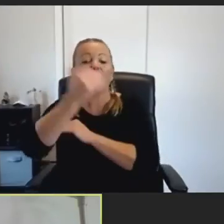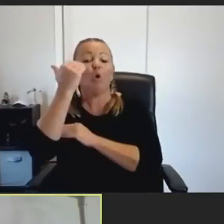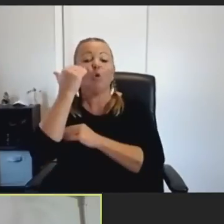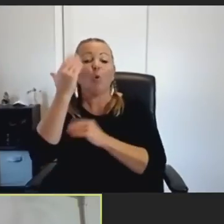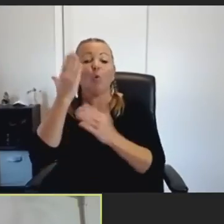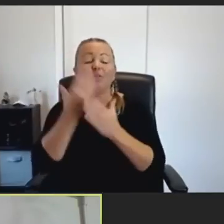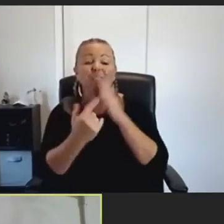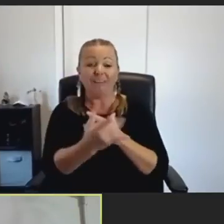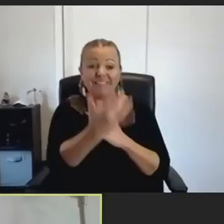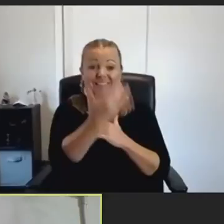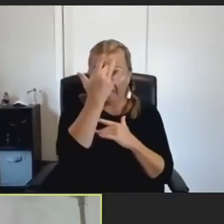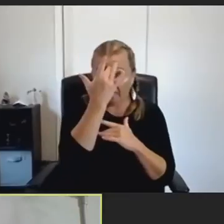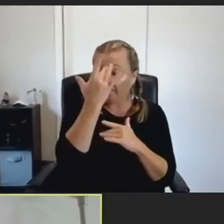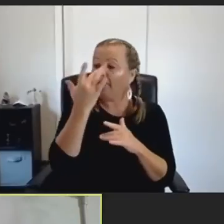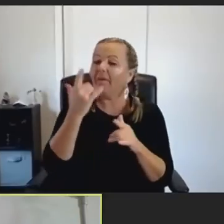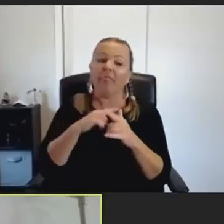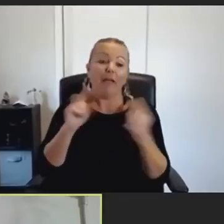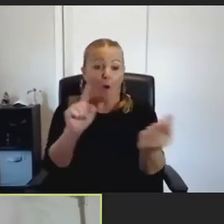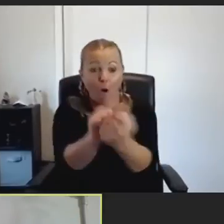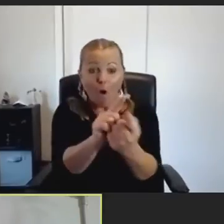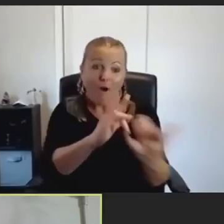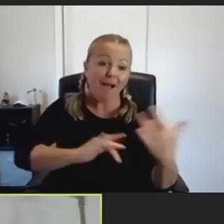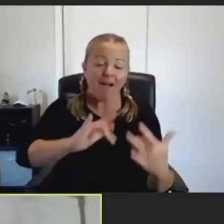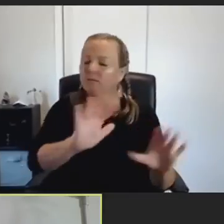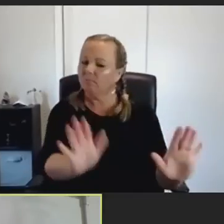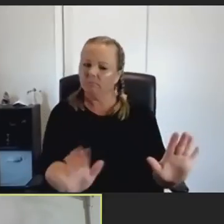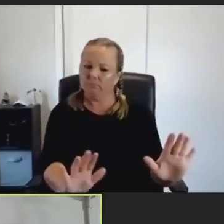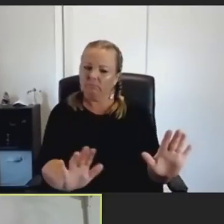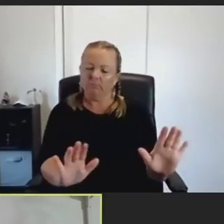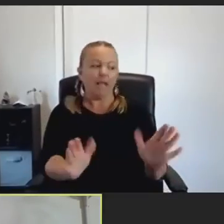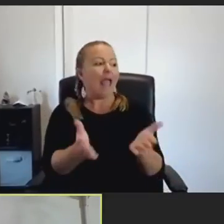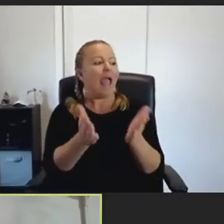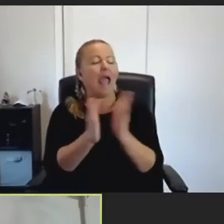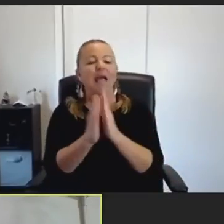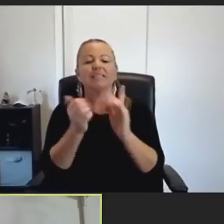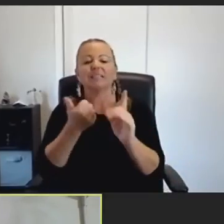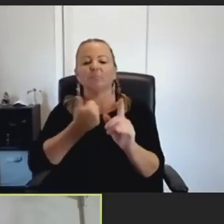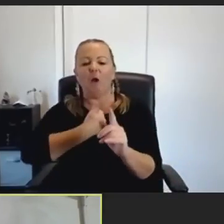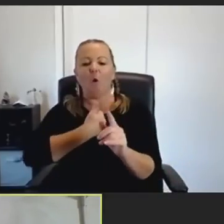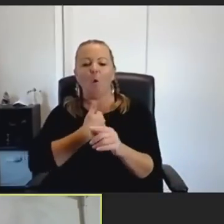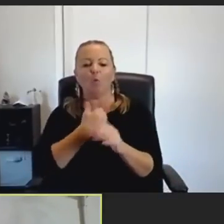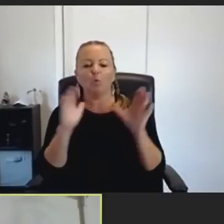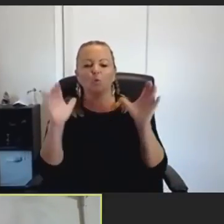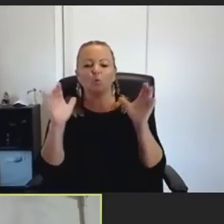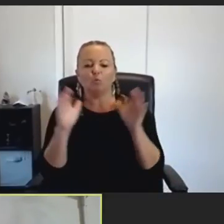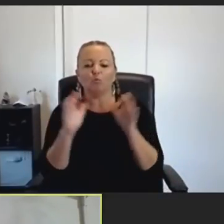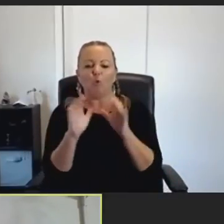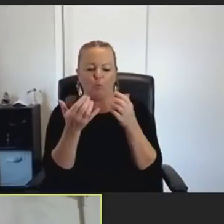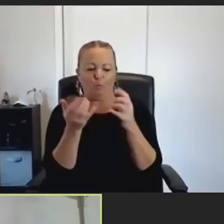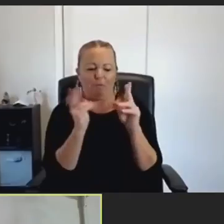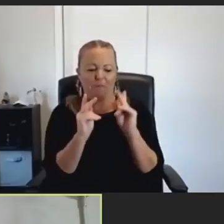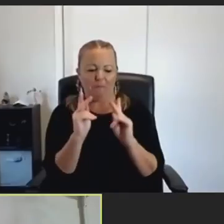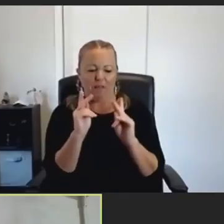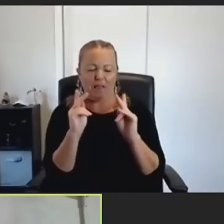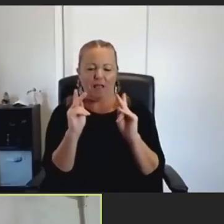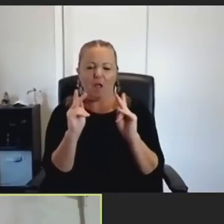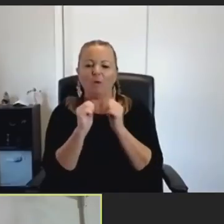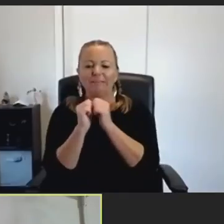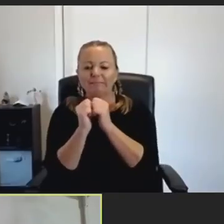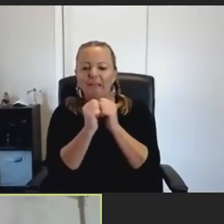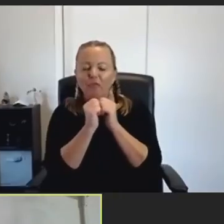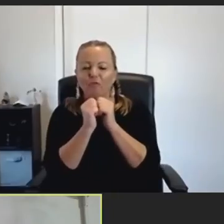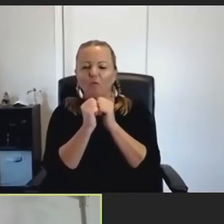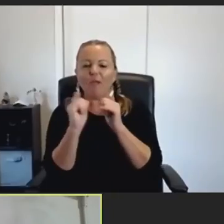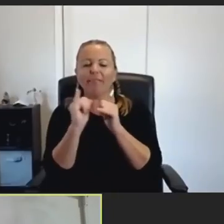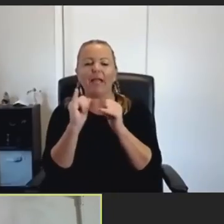them. I personally ask my own like small group of people that I will get together for like